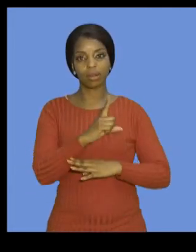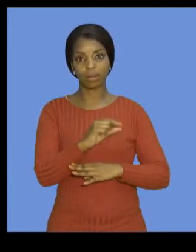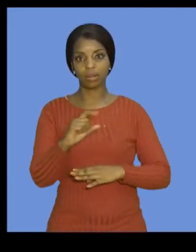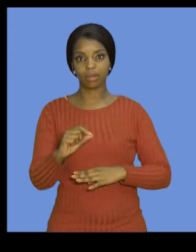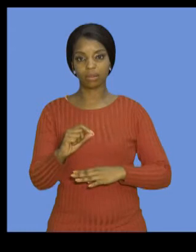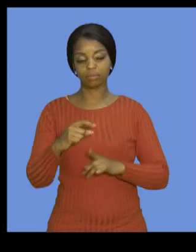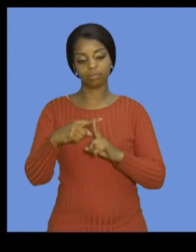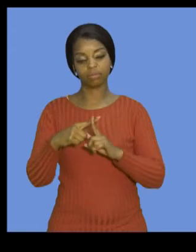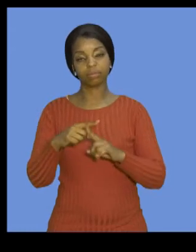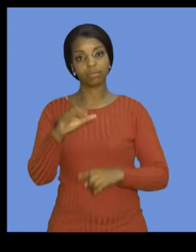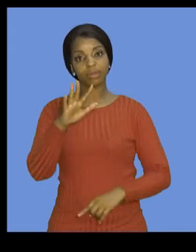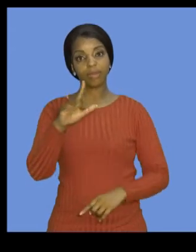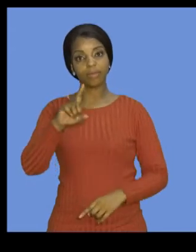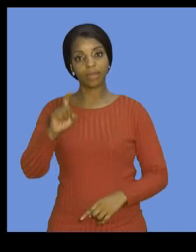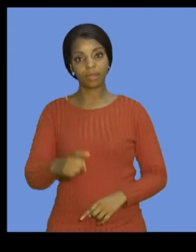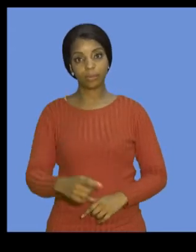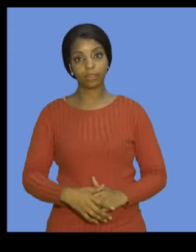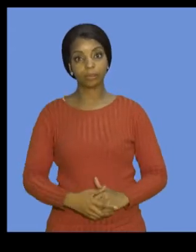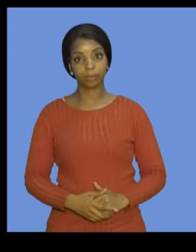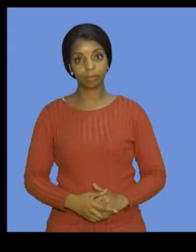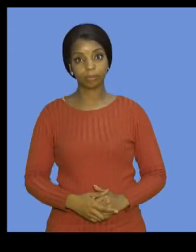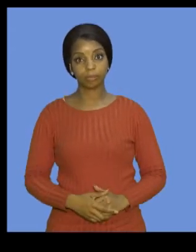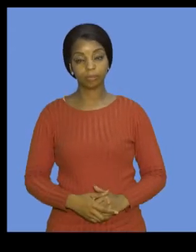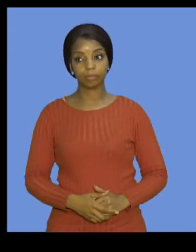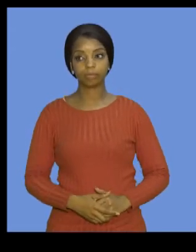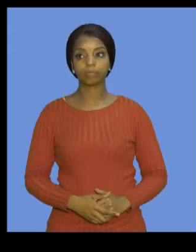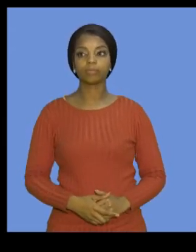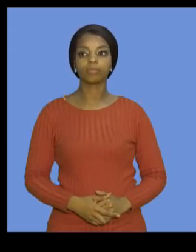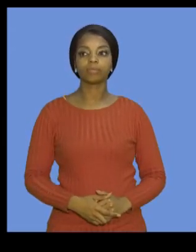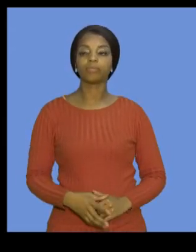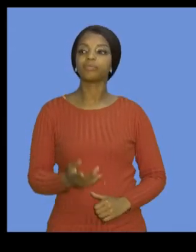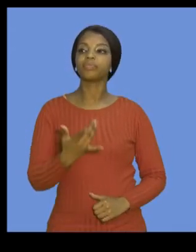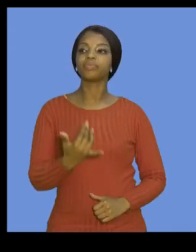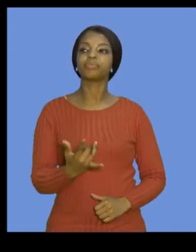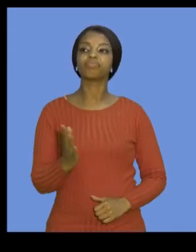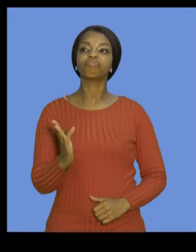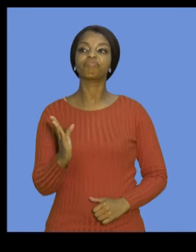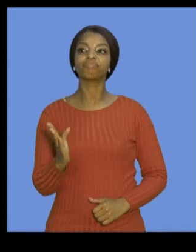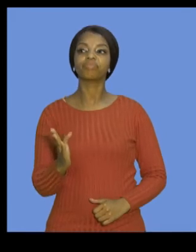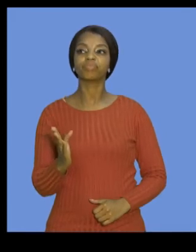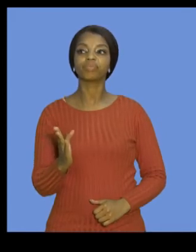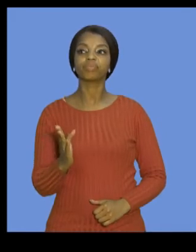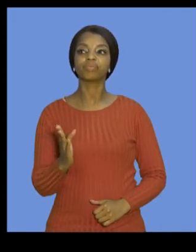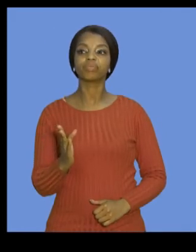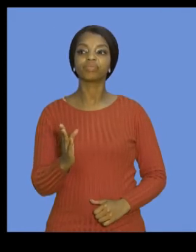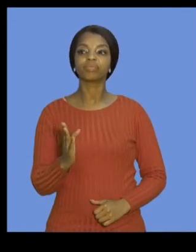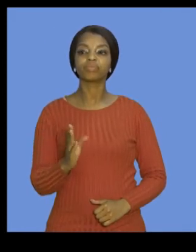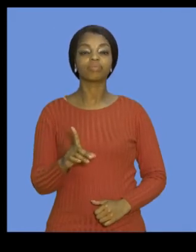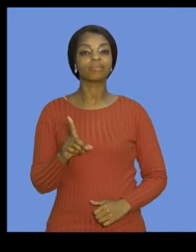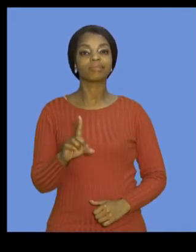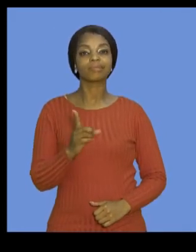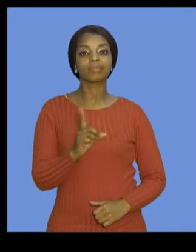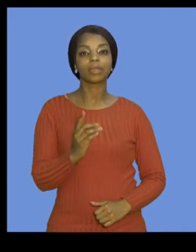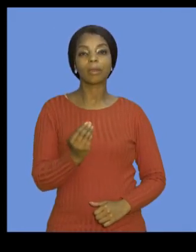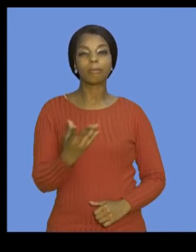by 5,000. And then if I just quickly calculate this, it will actually be, I